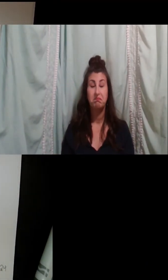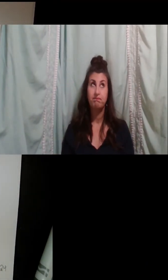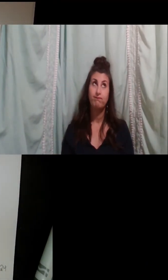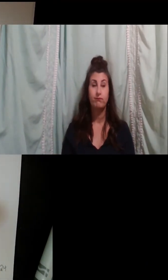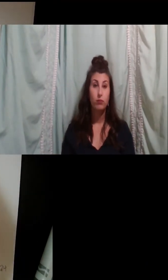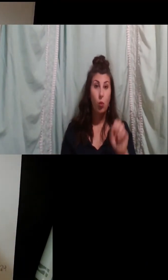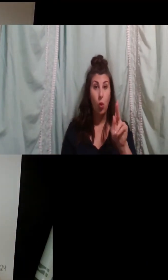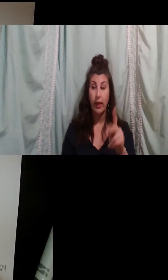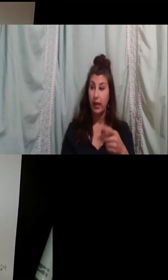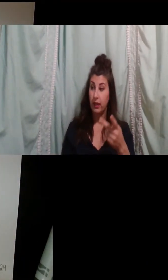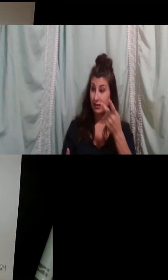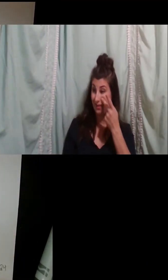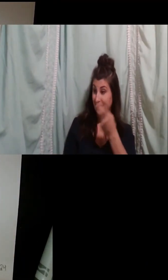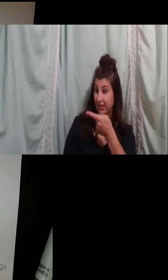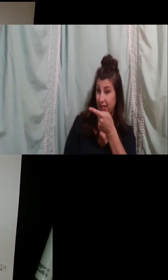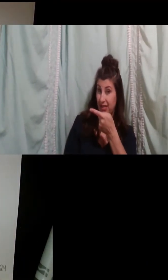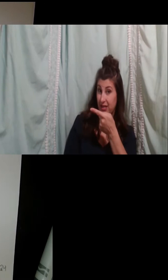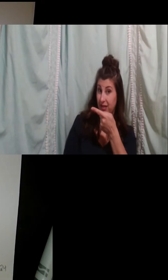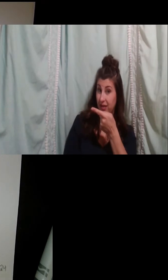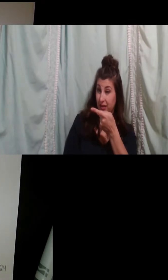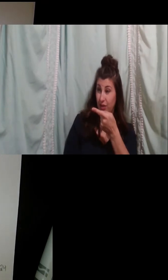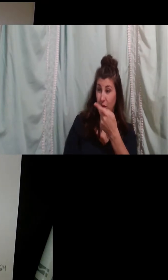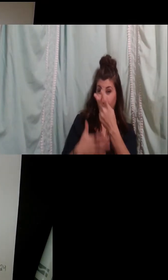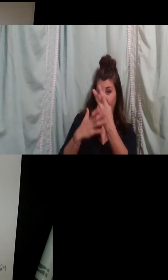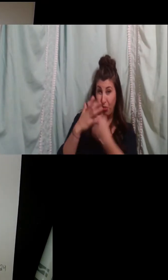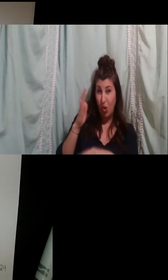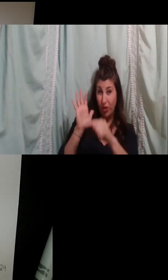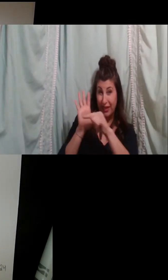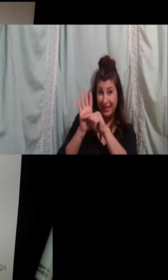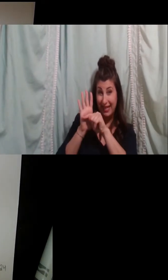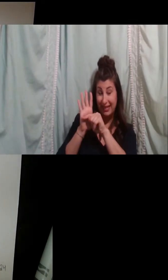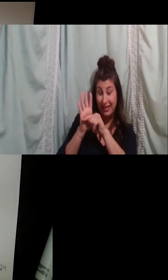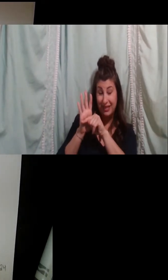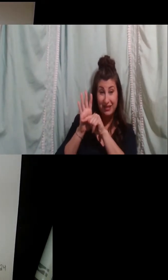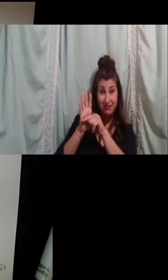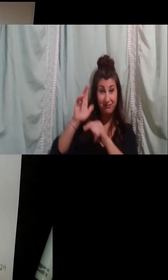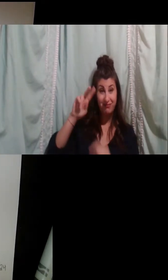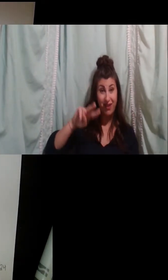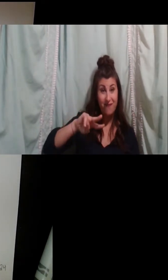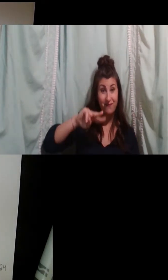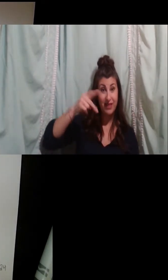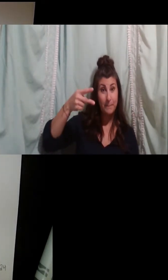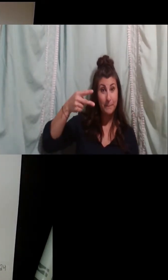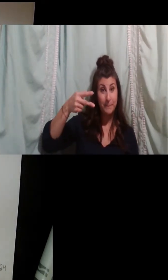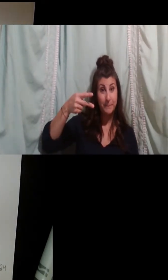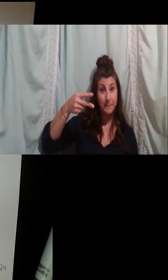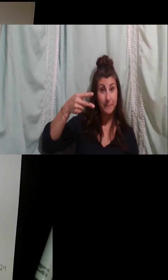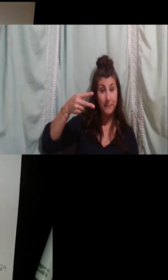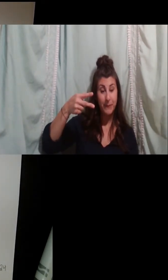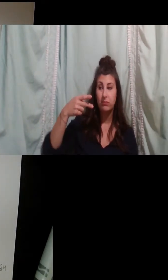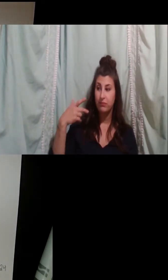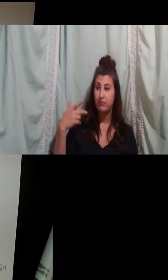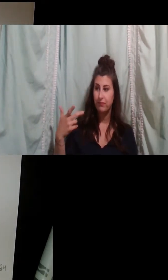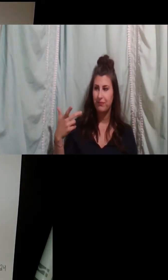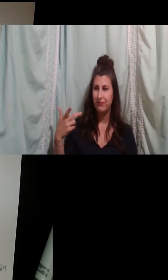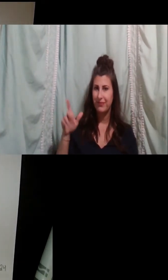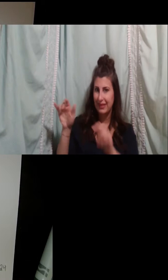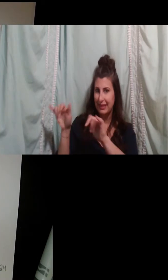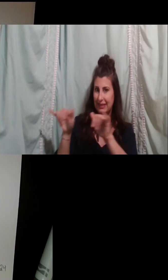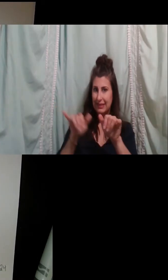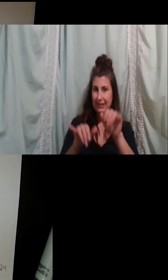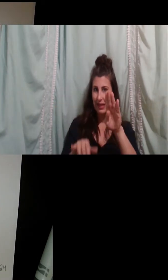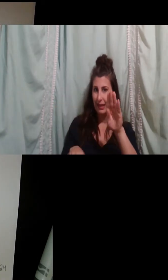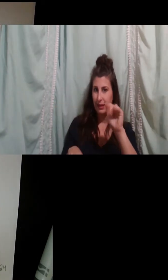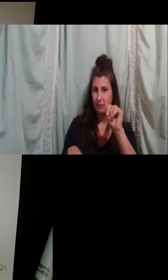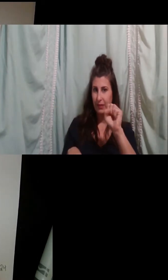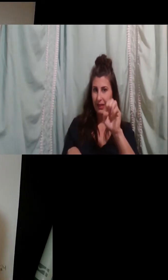Well, okay, look, they're both negative, so I can flip them if I want to flip. All right, and they're